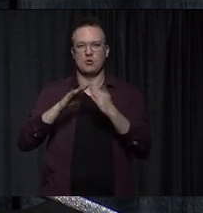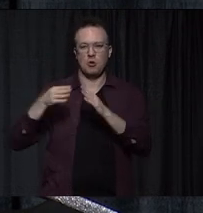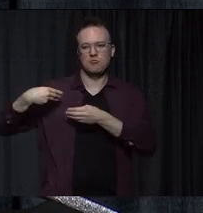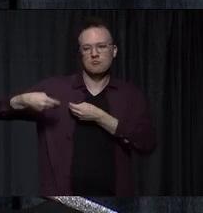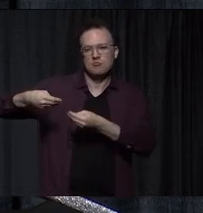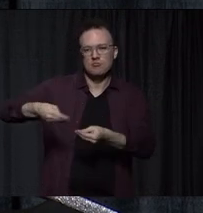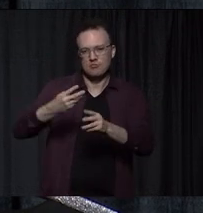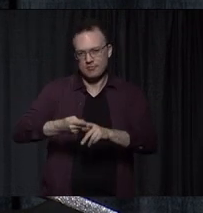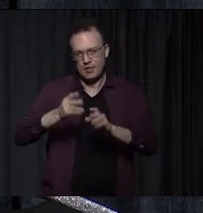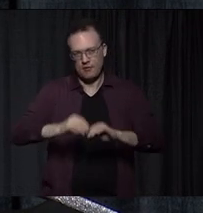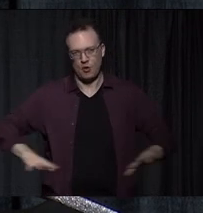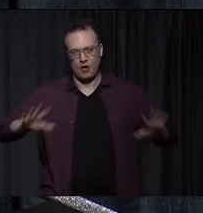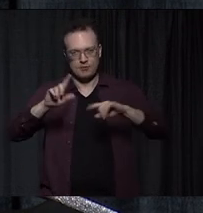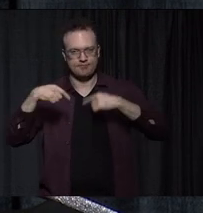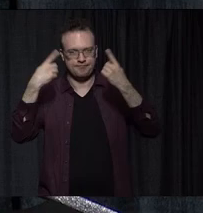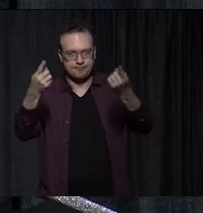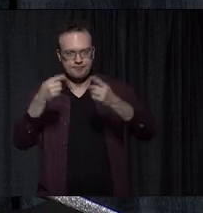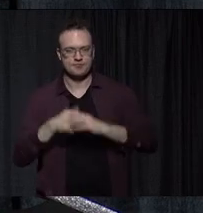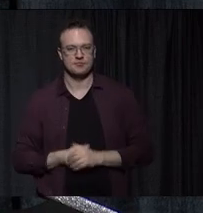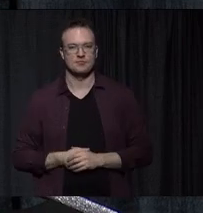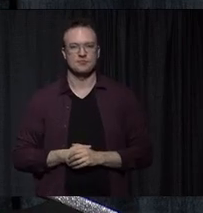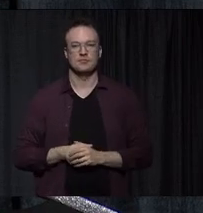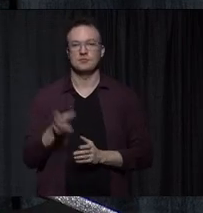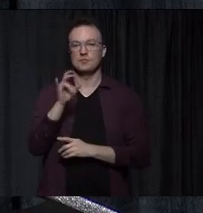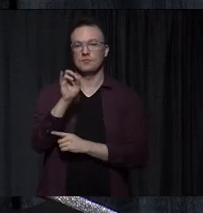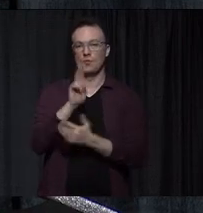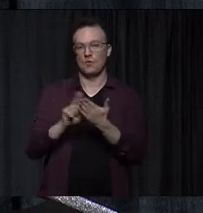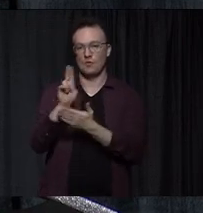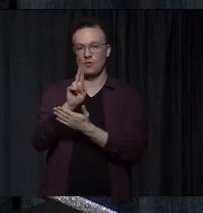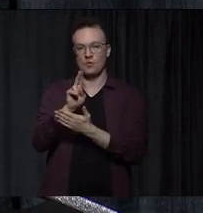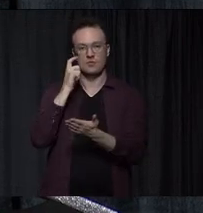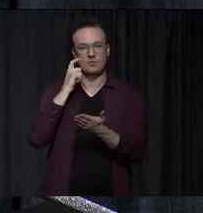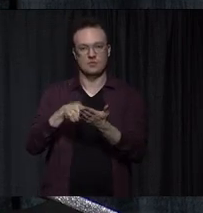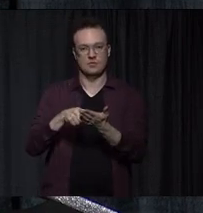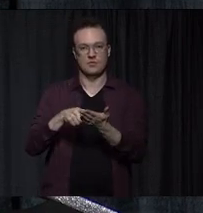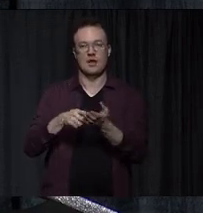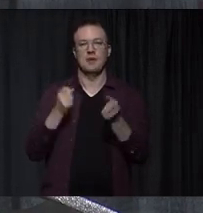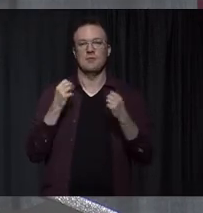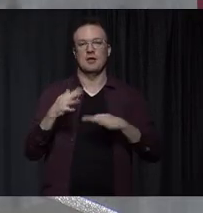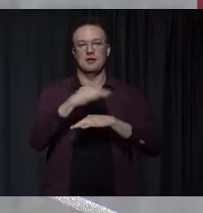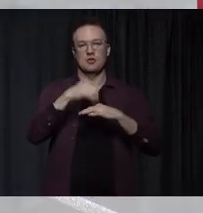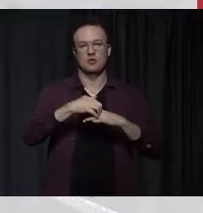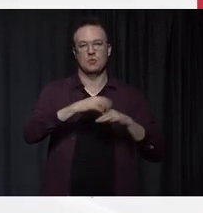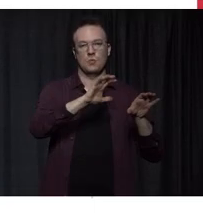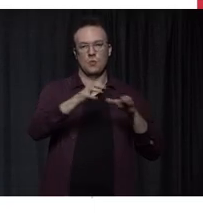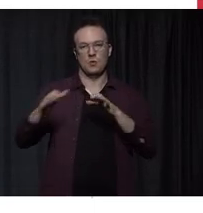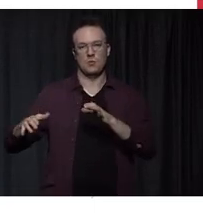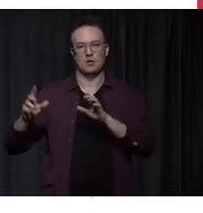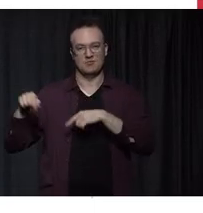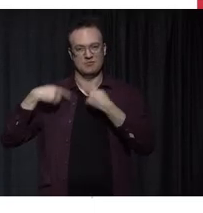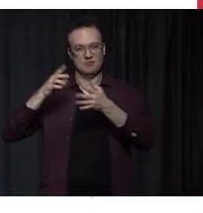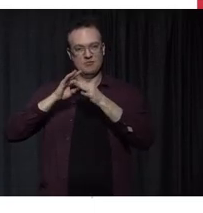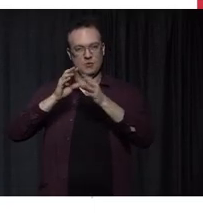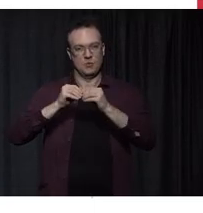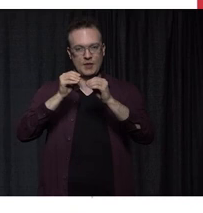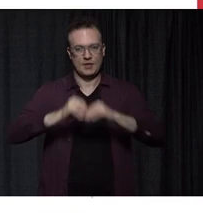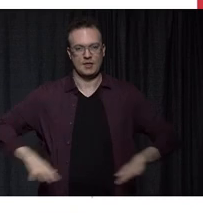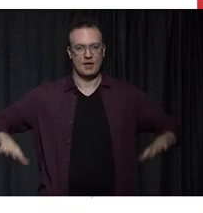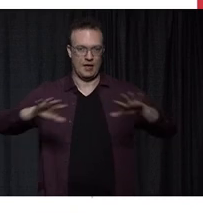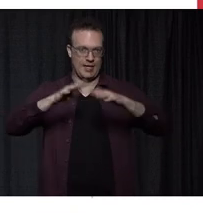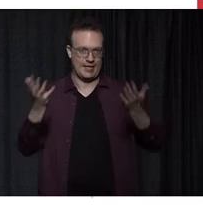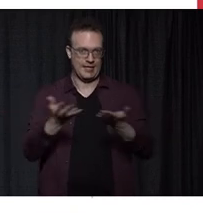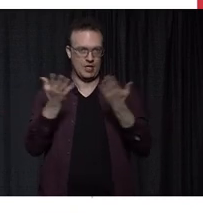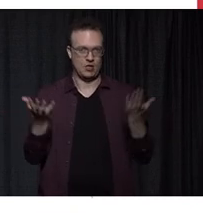and continue to care for them. At York University, we recognise that many Indigenous nations have long-standing relationships